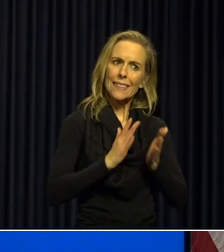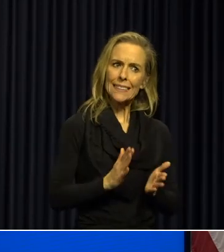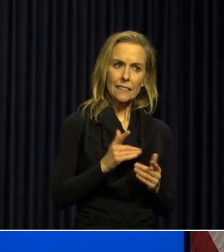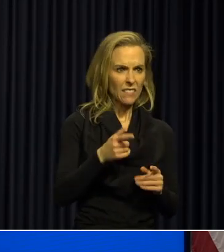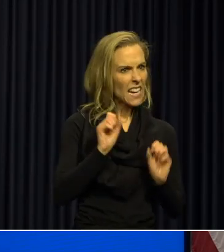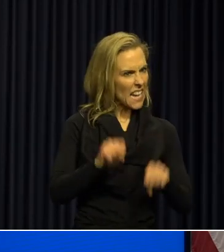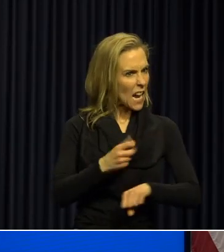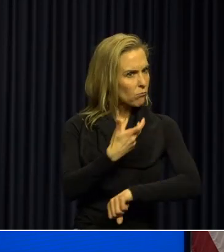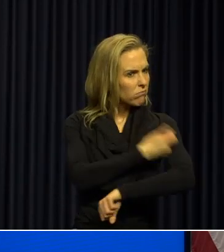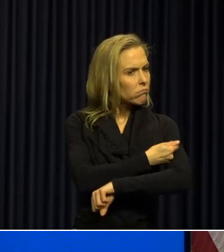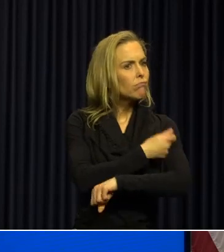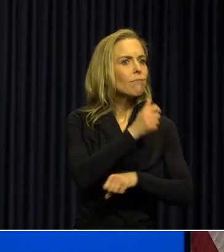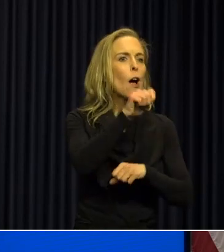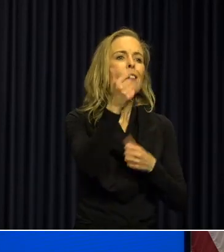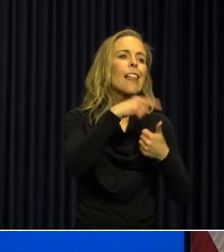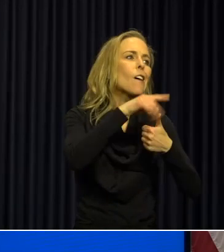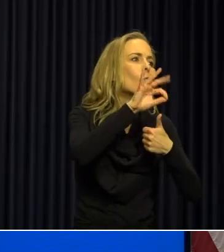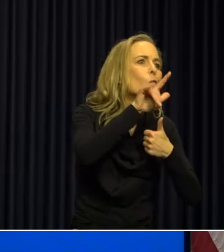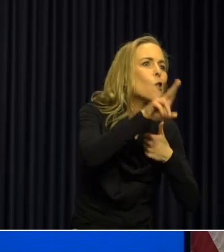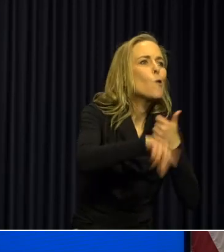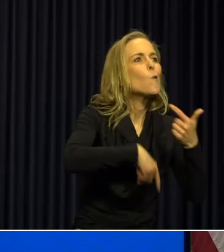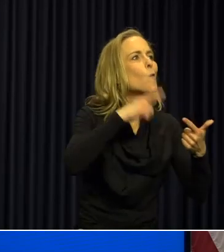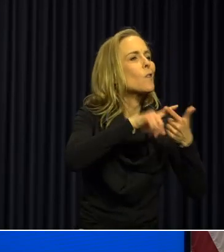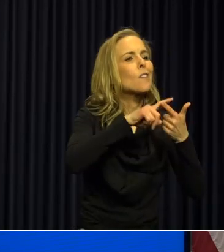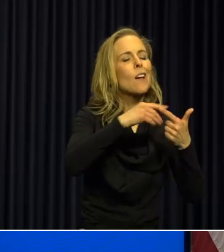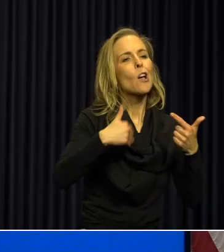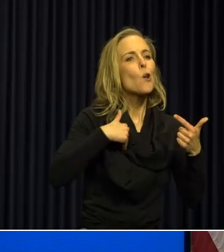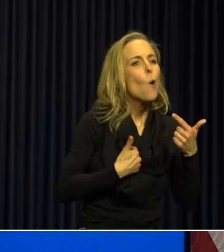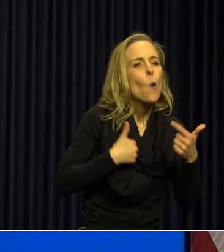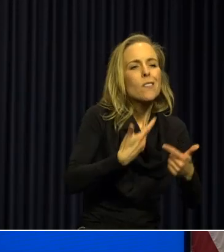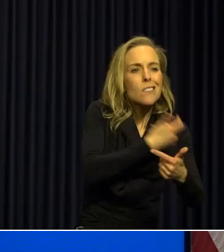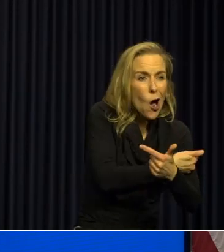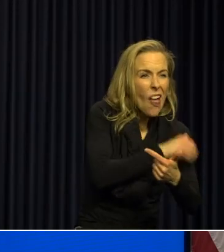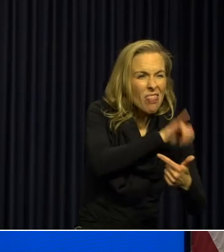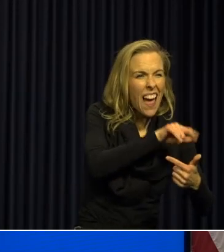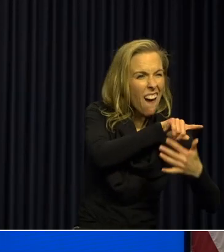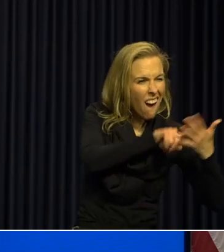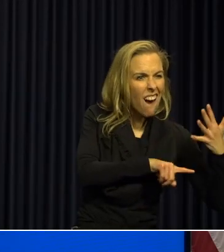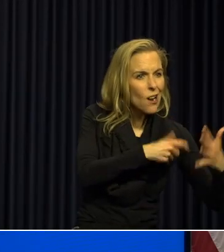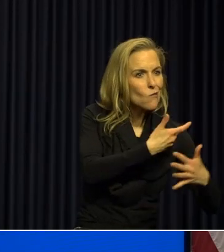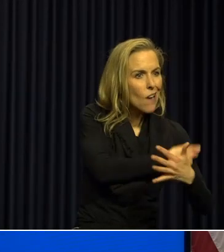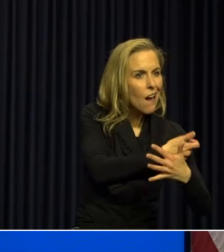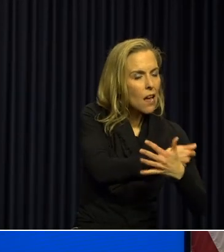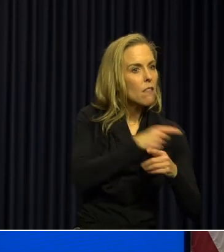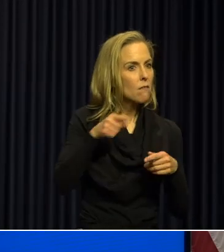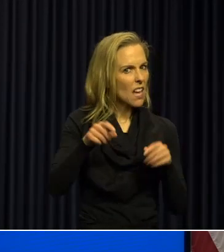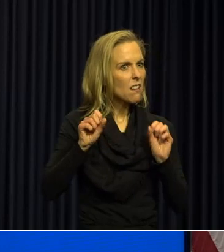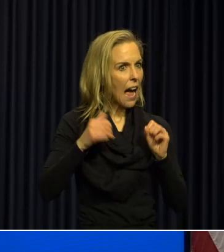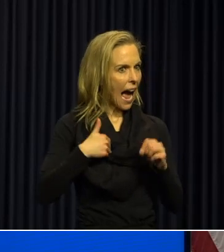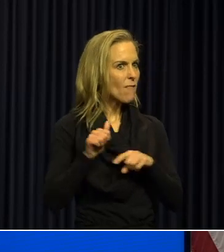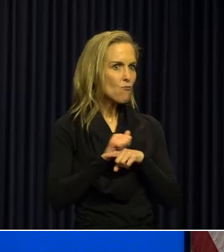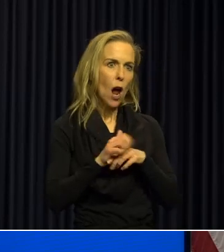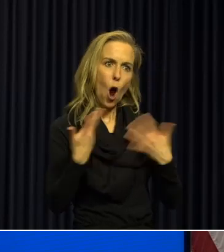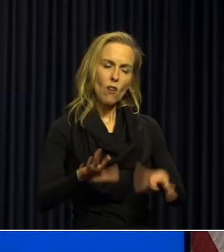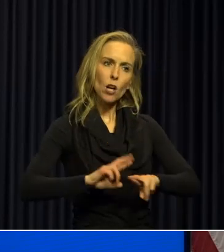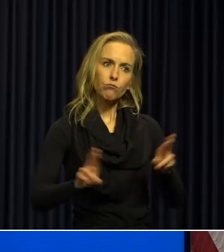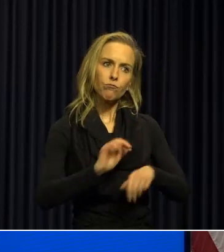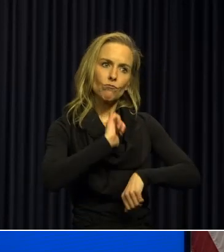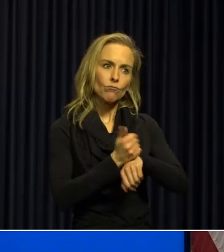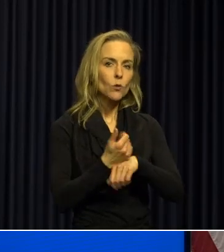vaccines. And so as long as we've done the training and we want effective tests, right? We want to make sure that we